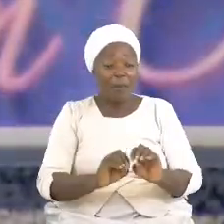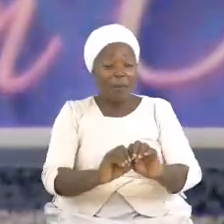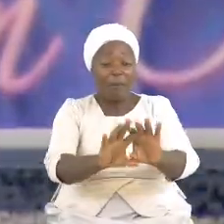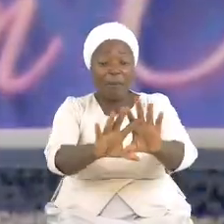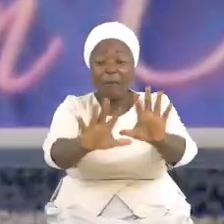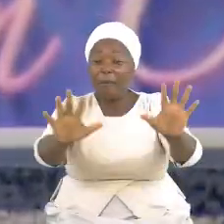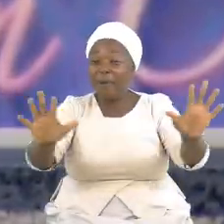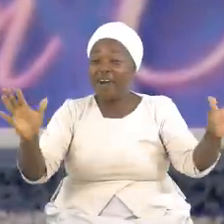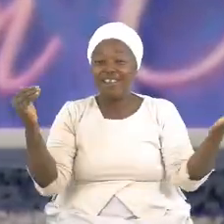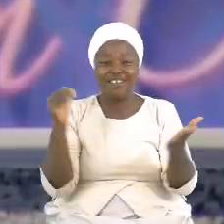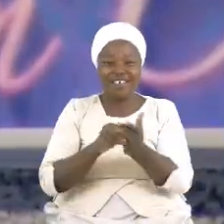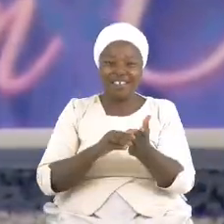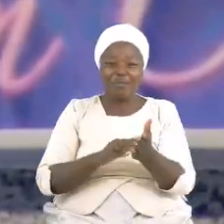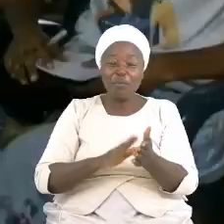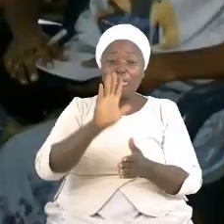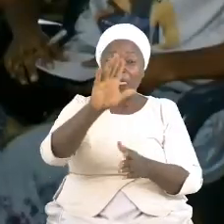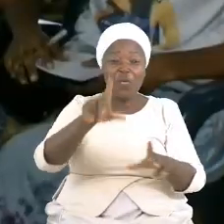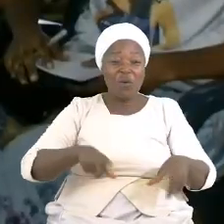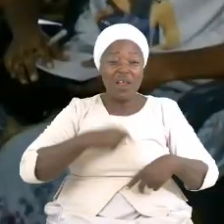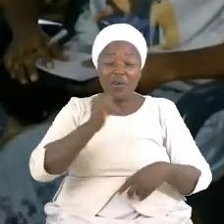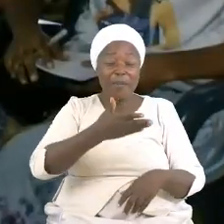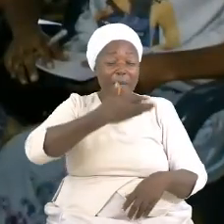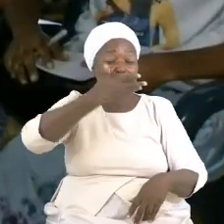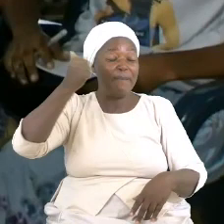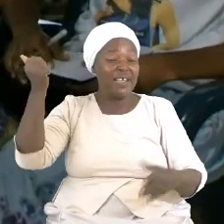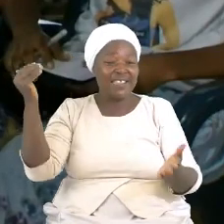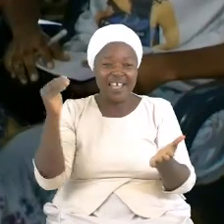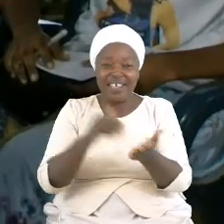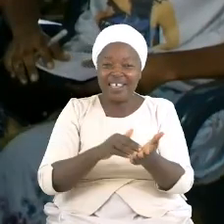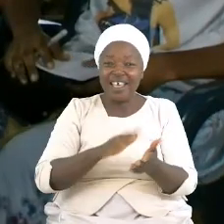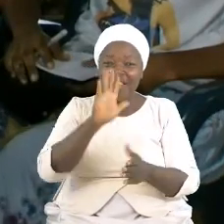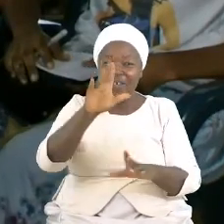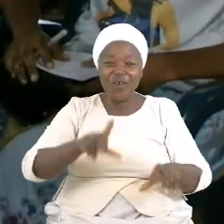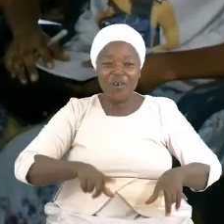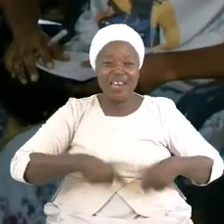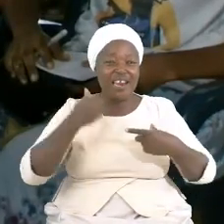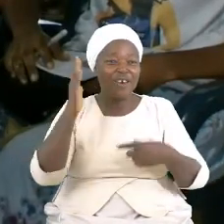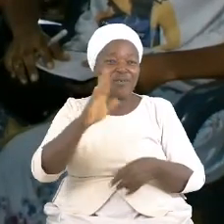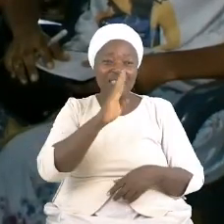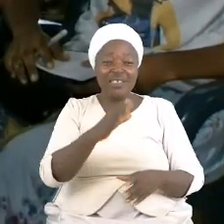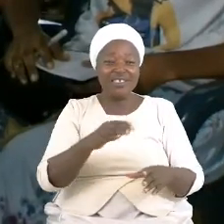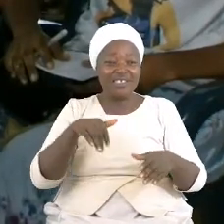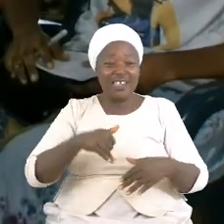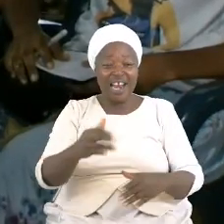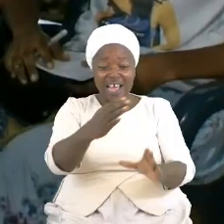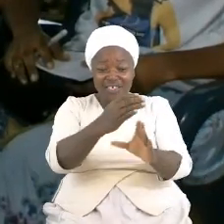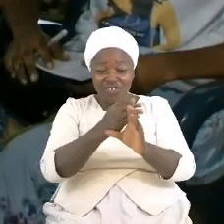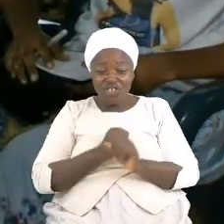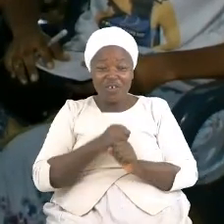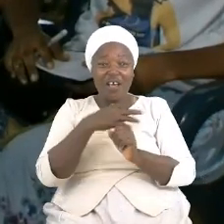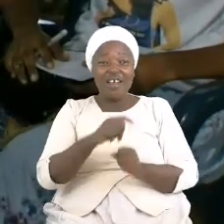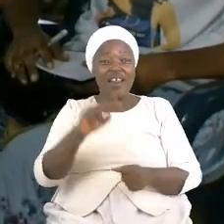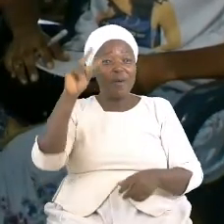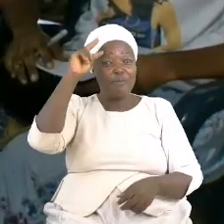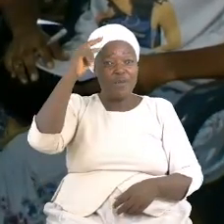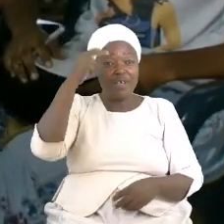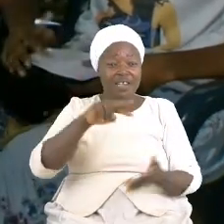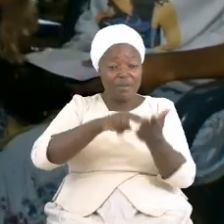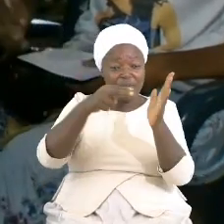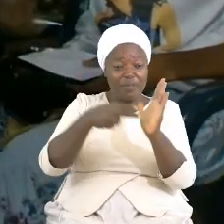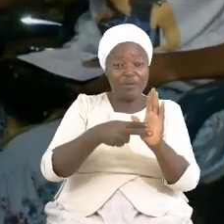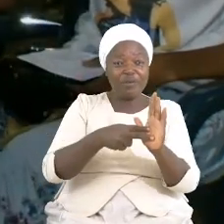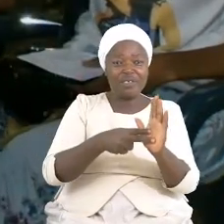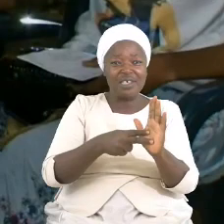life will still be better again. Your life will still achieve the purpose for which you are created